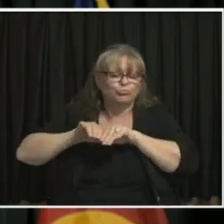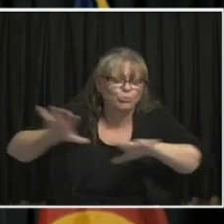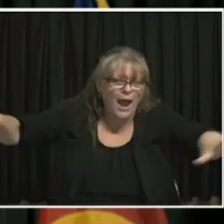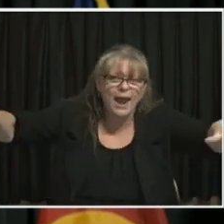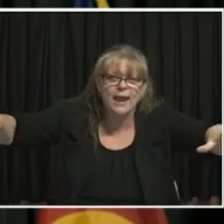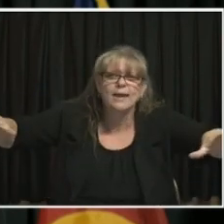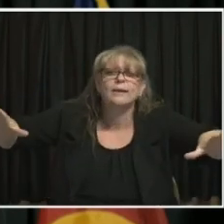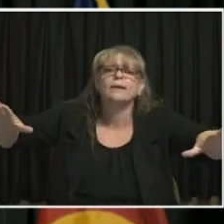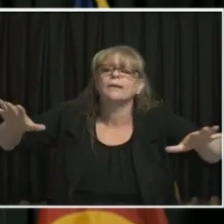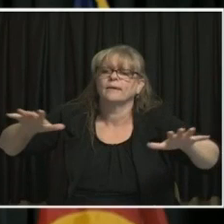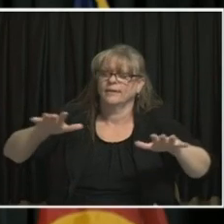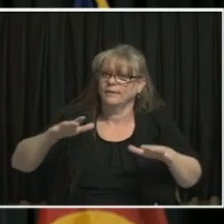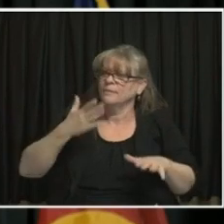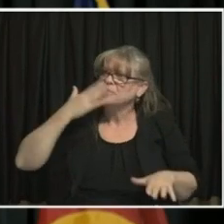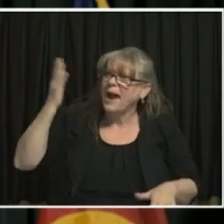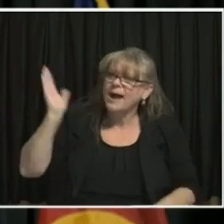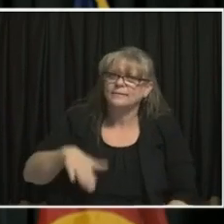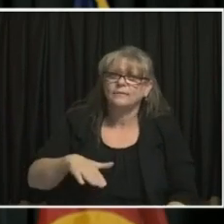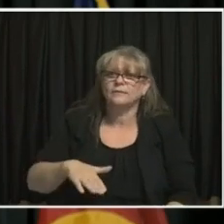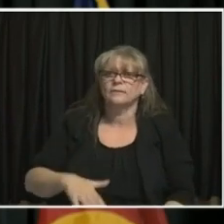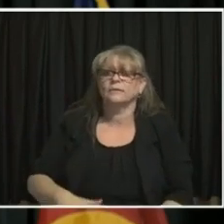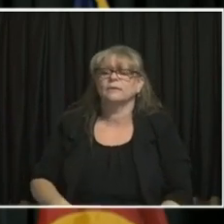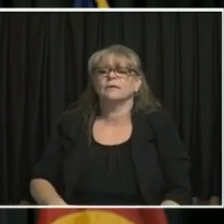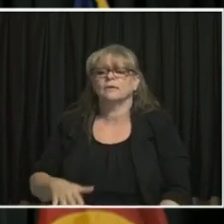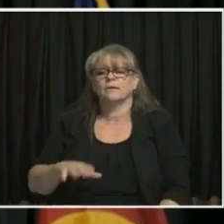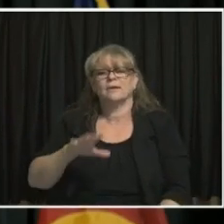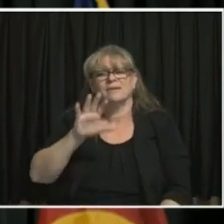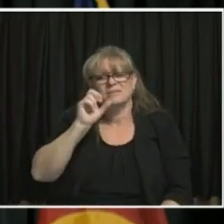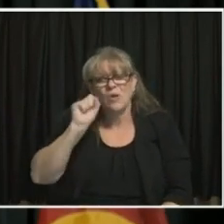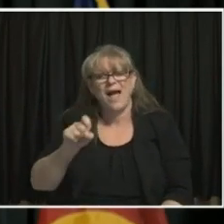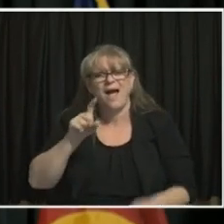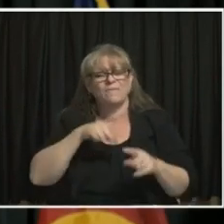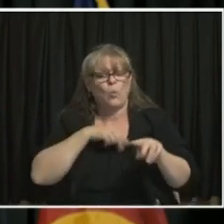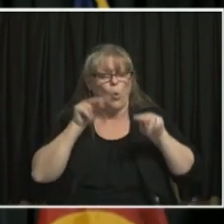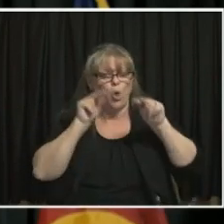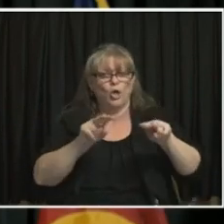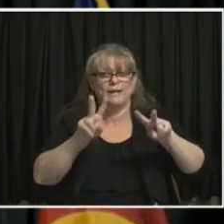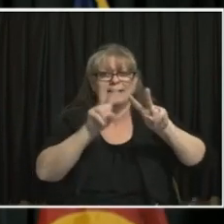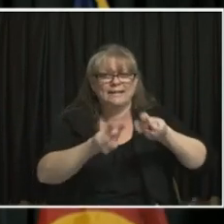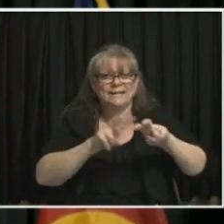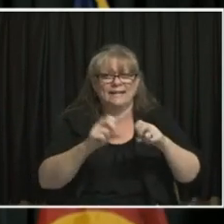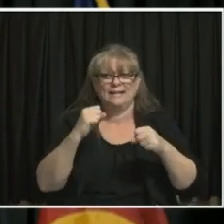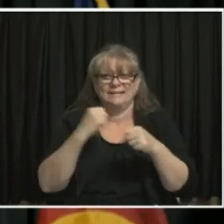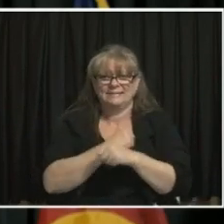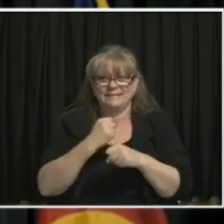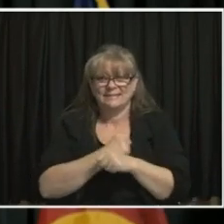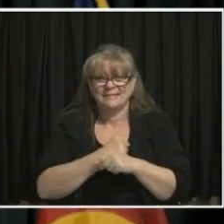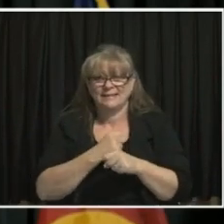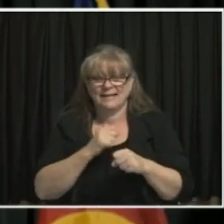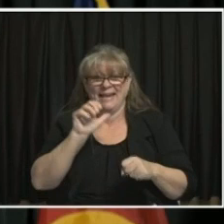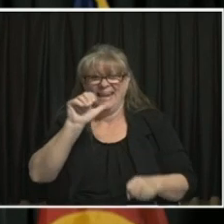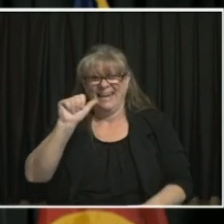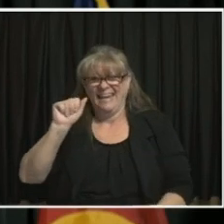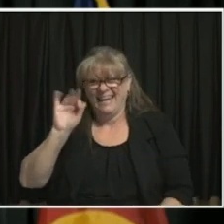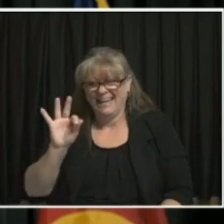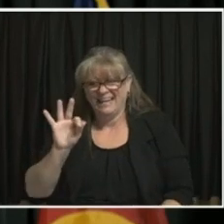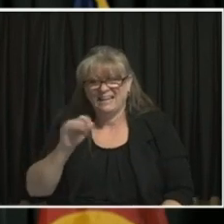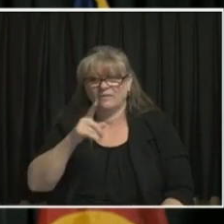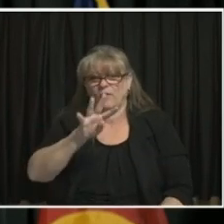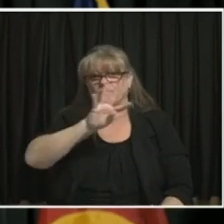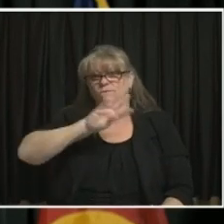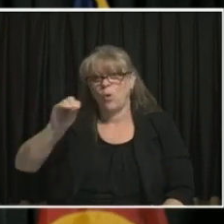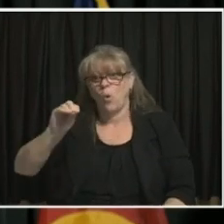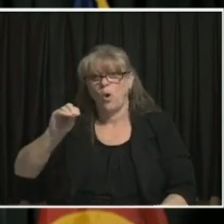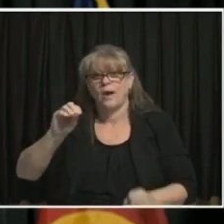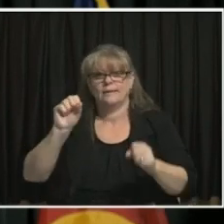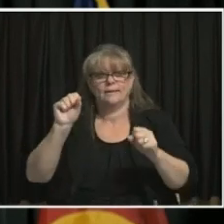statistics, it's almost a statistical and epidemiological certainty that if 40 or 50 restaurants did what CNC